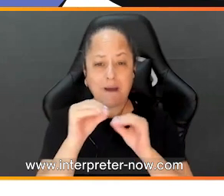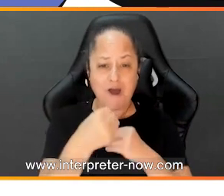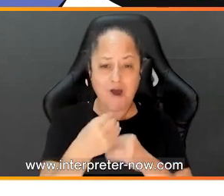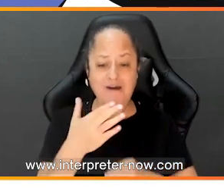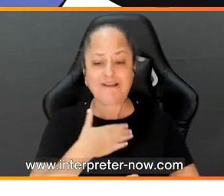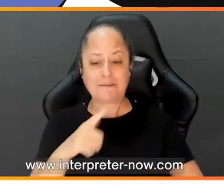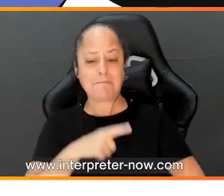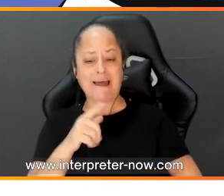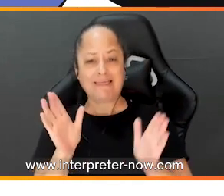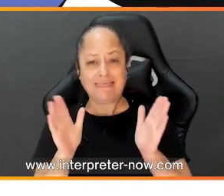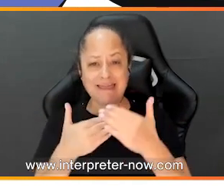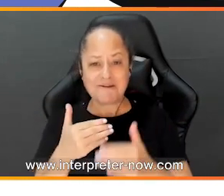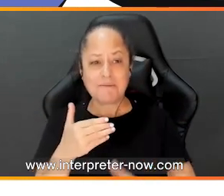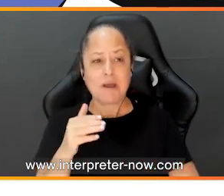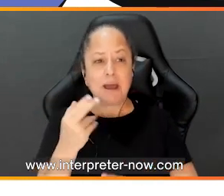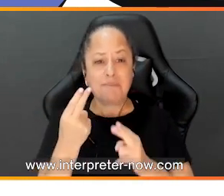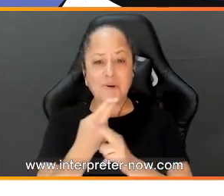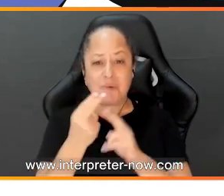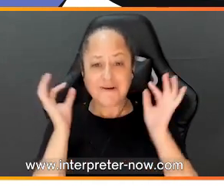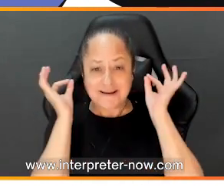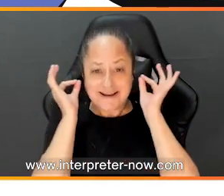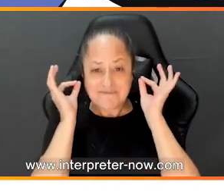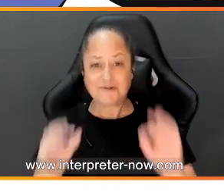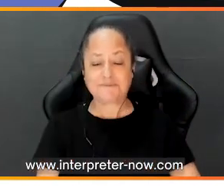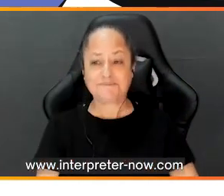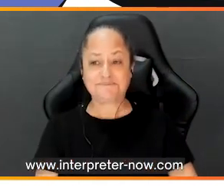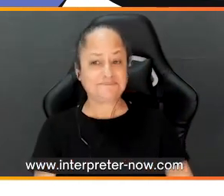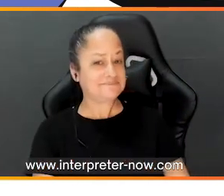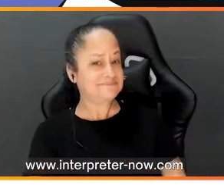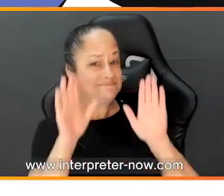between my office and my living room. And I'm also wearing AirPods.